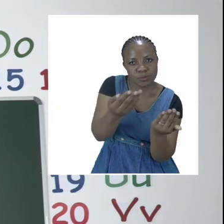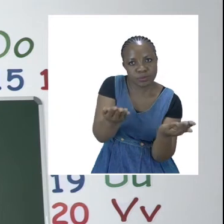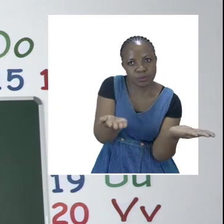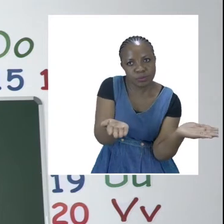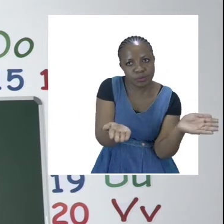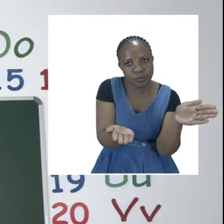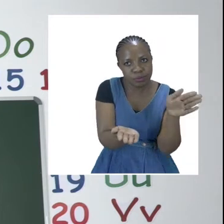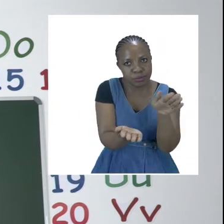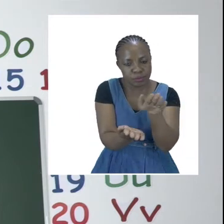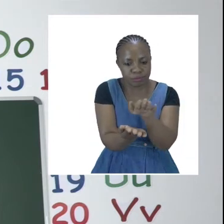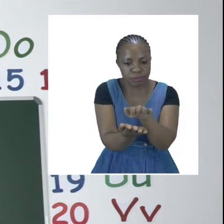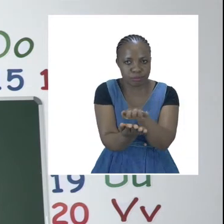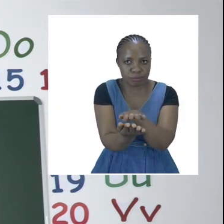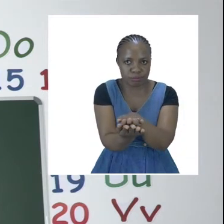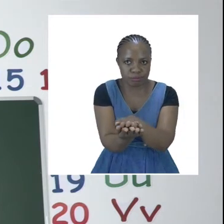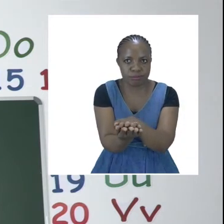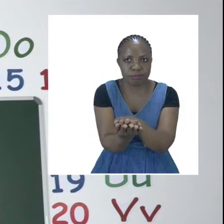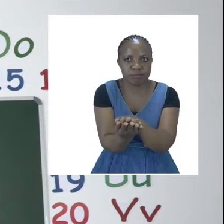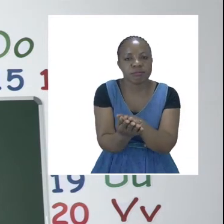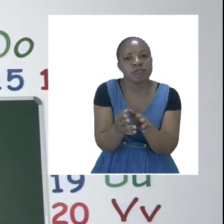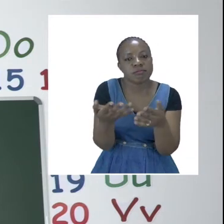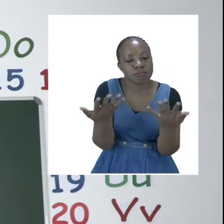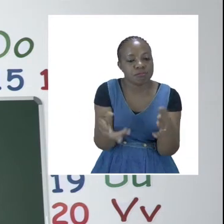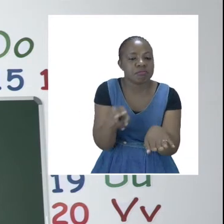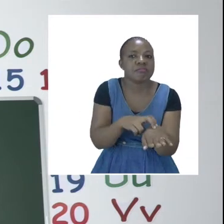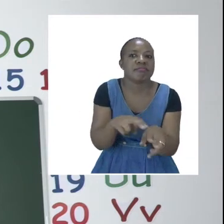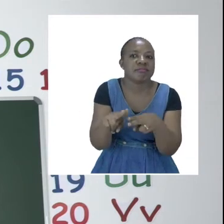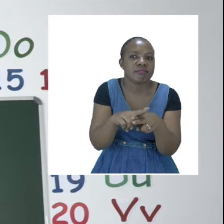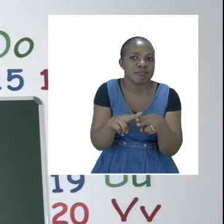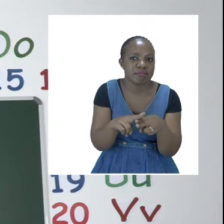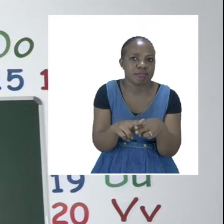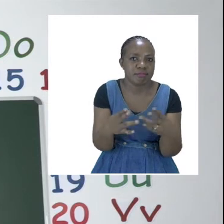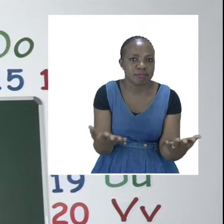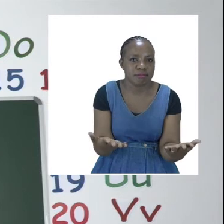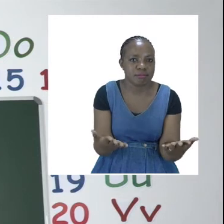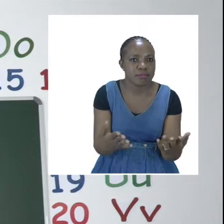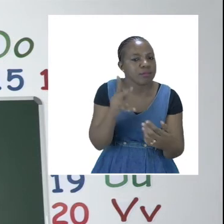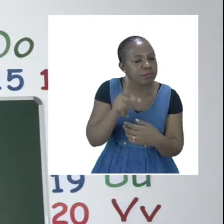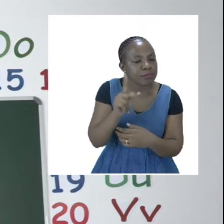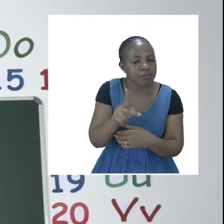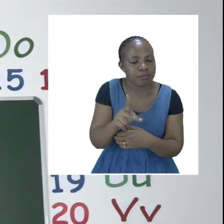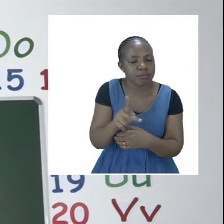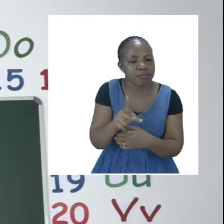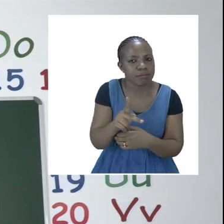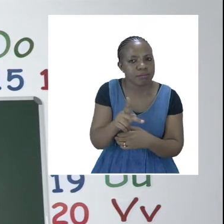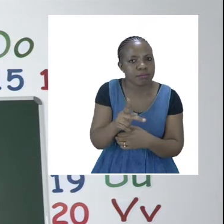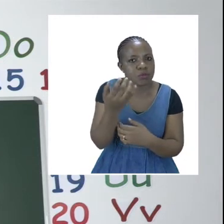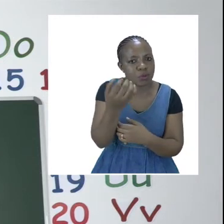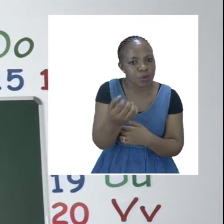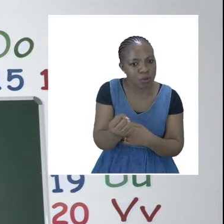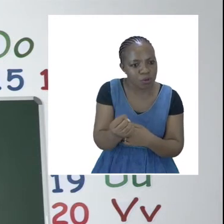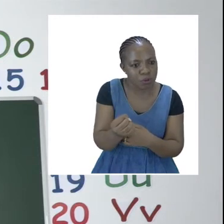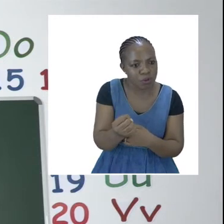it for ready to use. But there is more. We are also available on